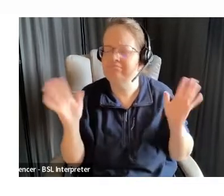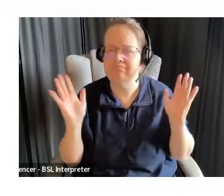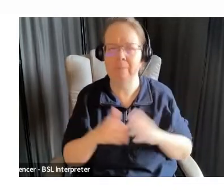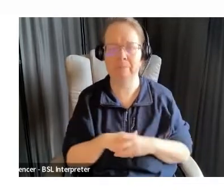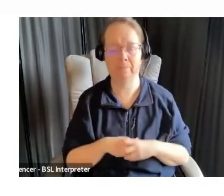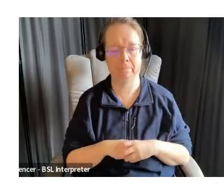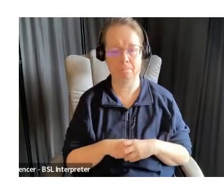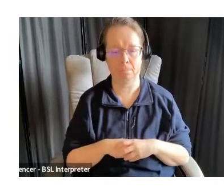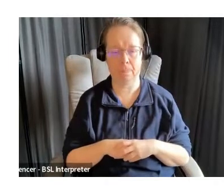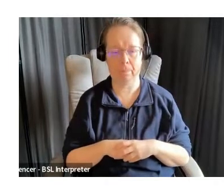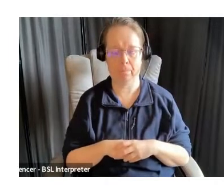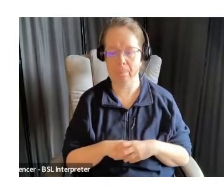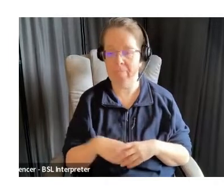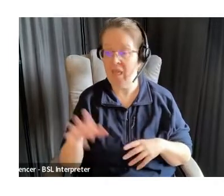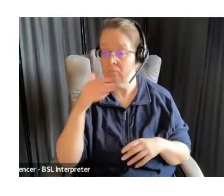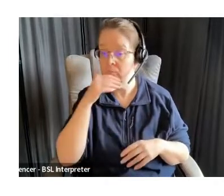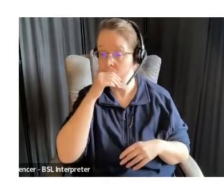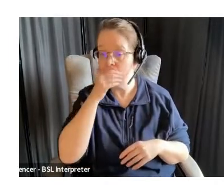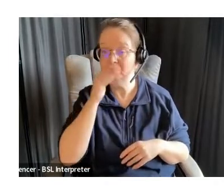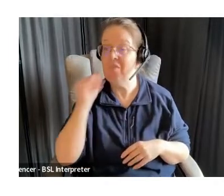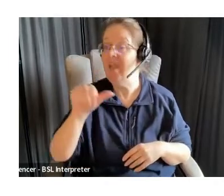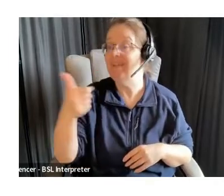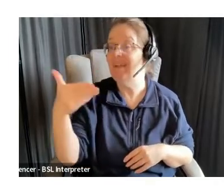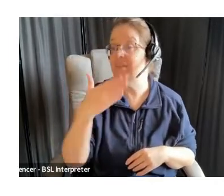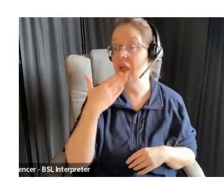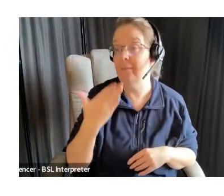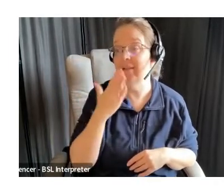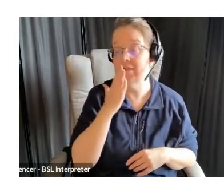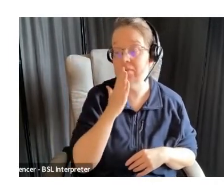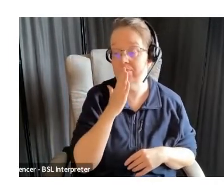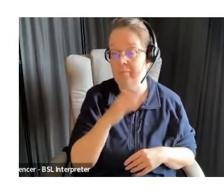so let's go to the next slide.